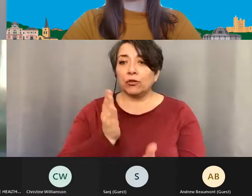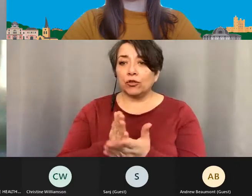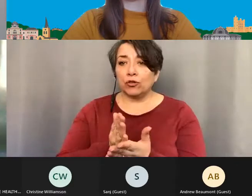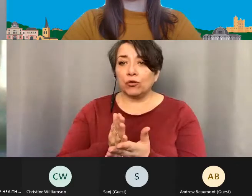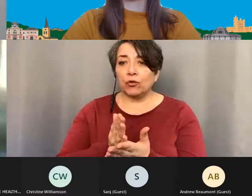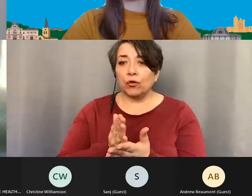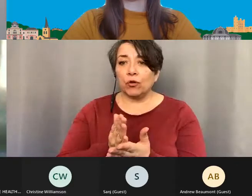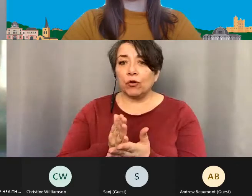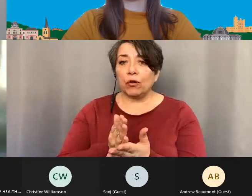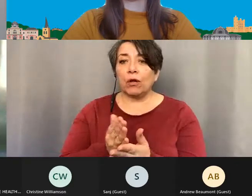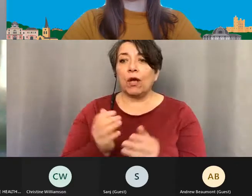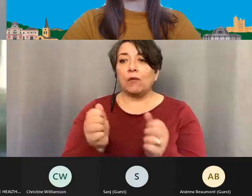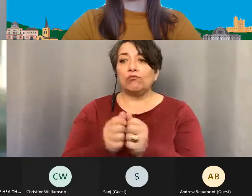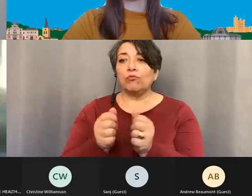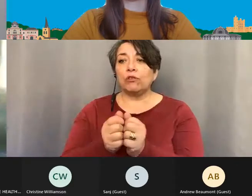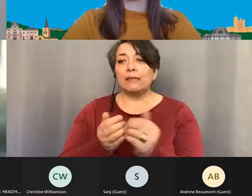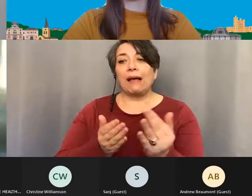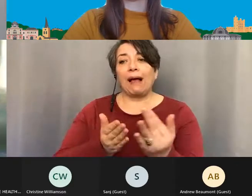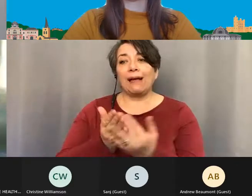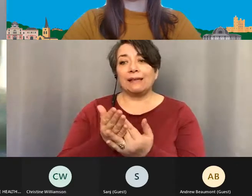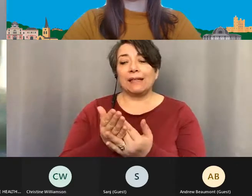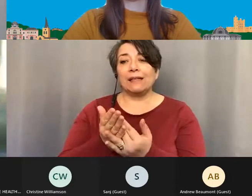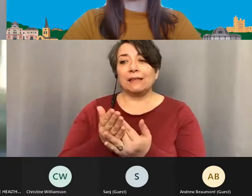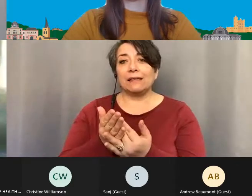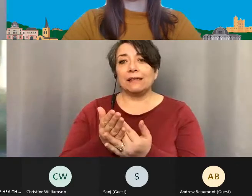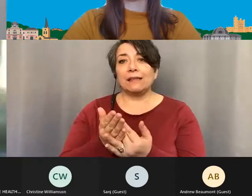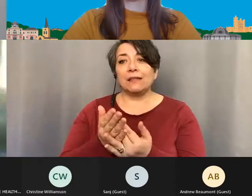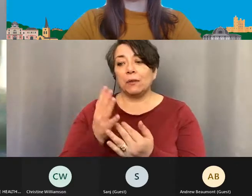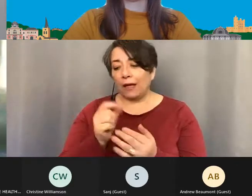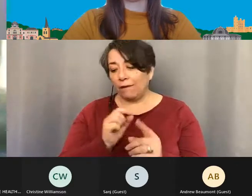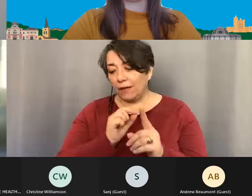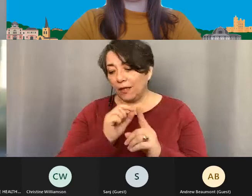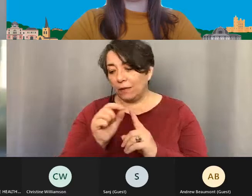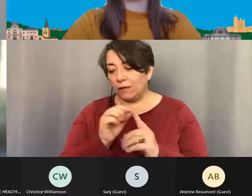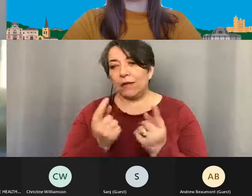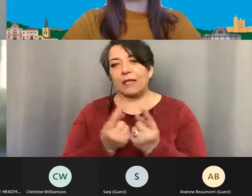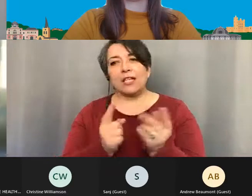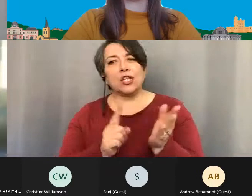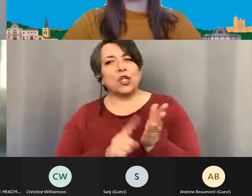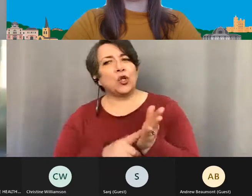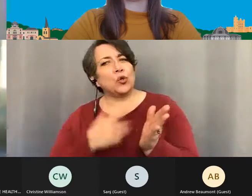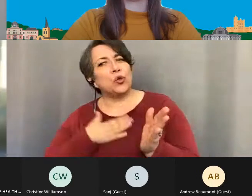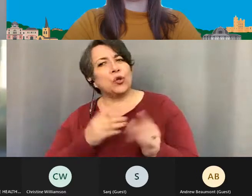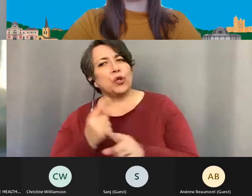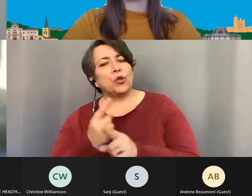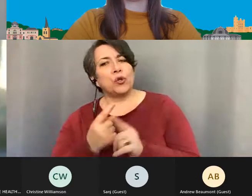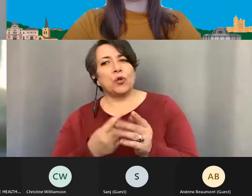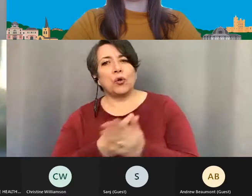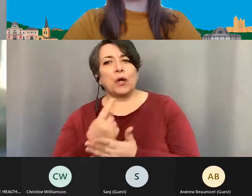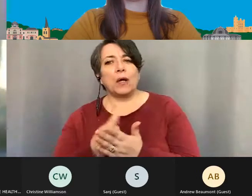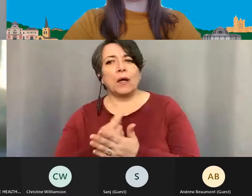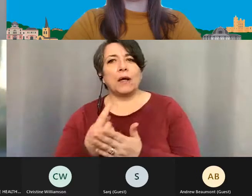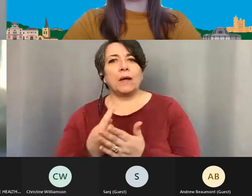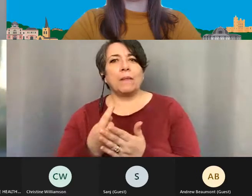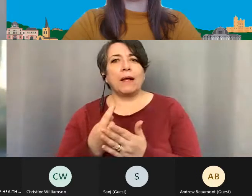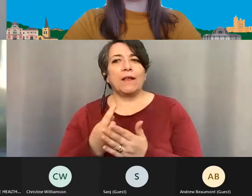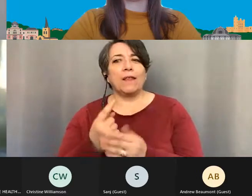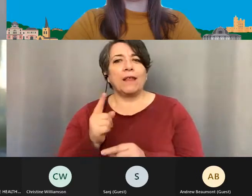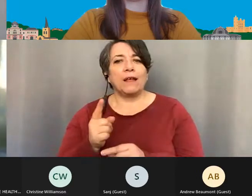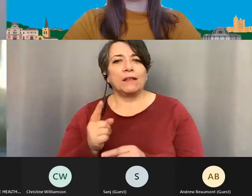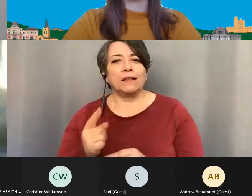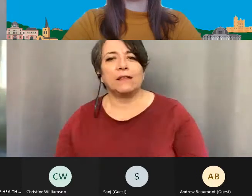appropriate access, and we've put some specific things in place. Luke, did you want to talk about some? I'm conscious though that whether Anne